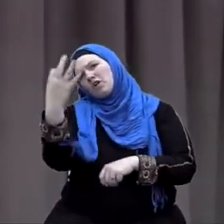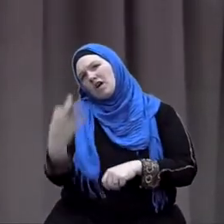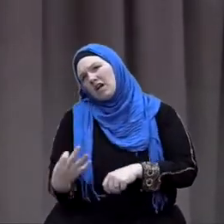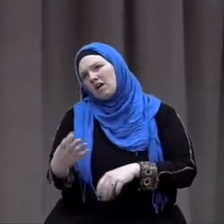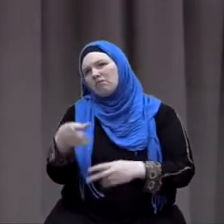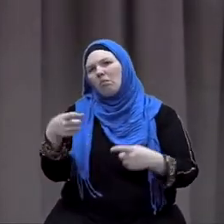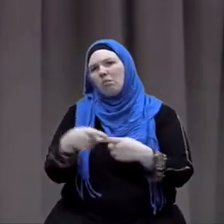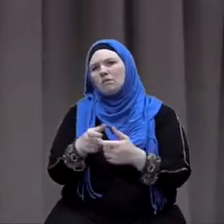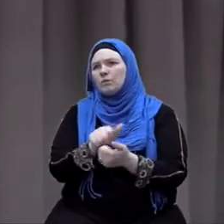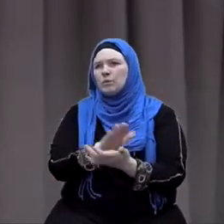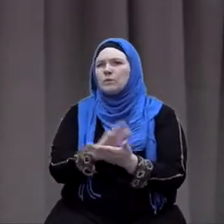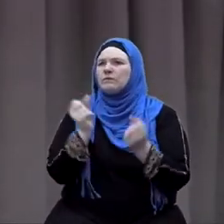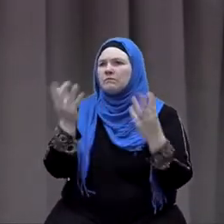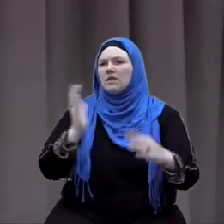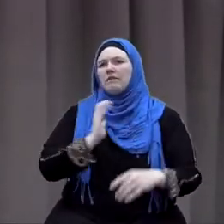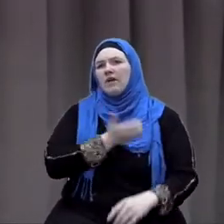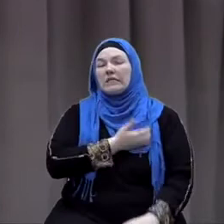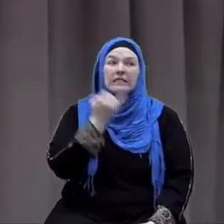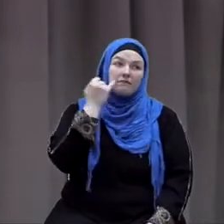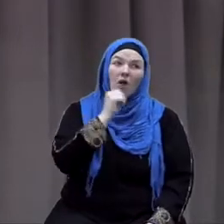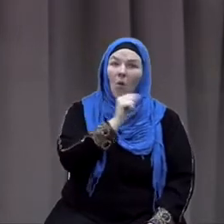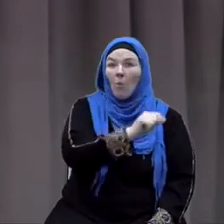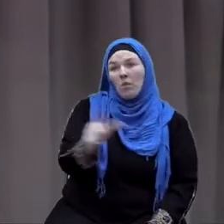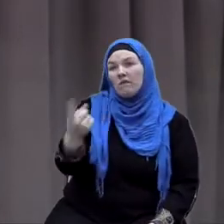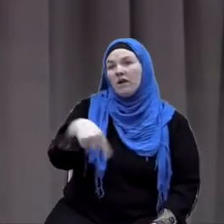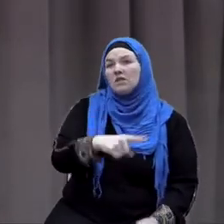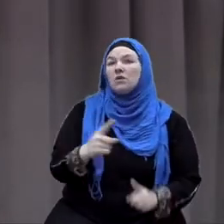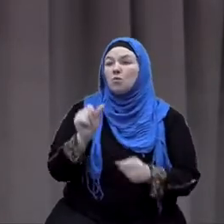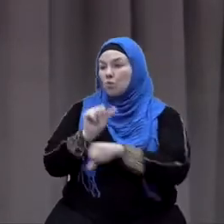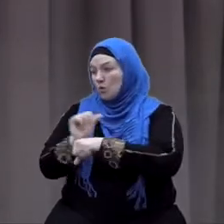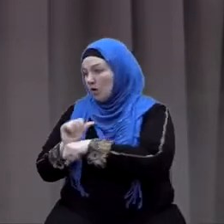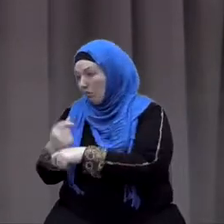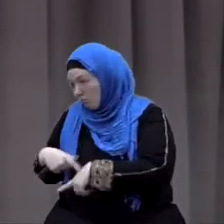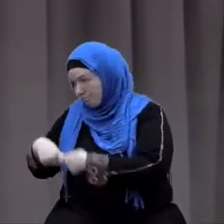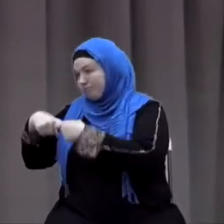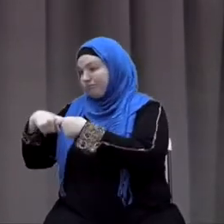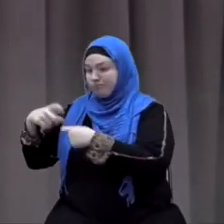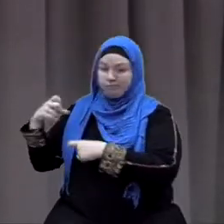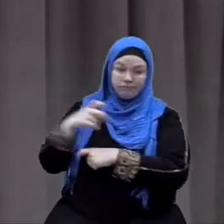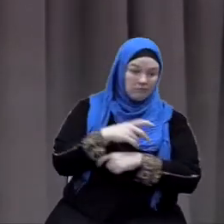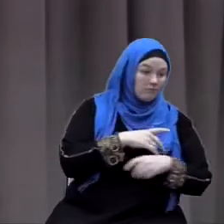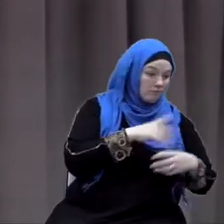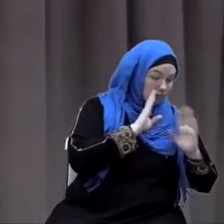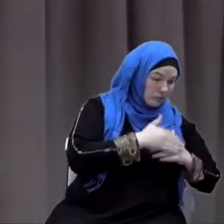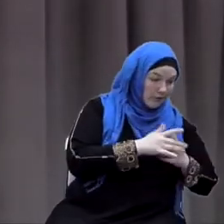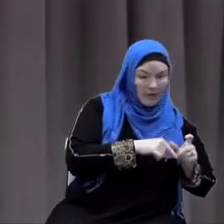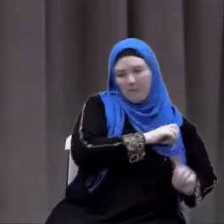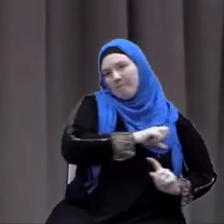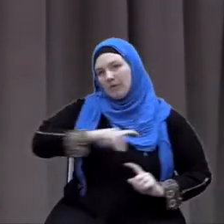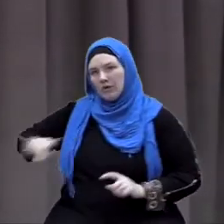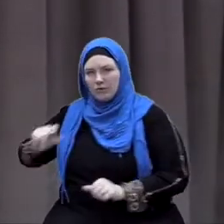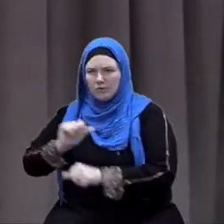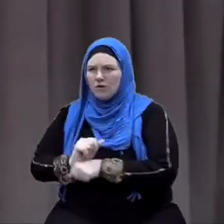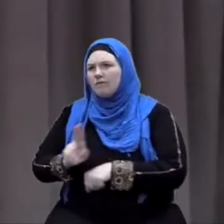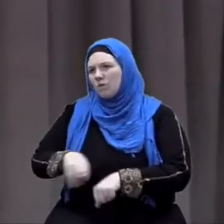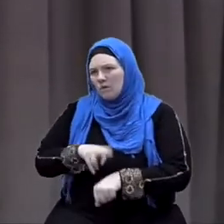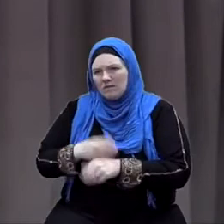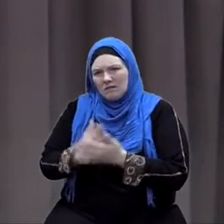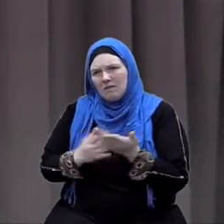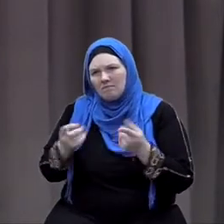prayer, many of us, if not all of us, are coming from work and maybe going back to work right there after we